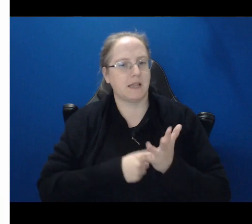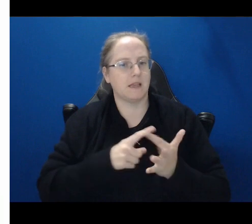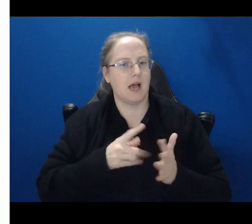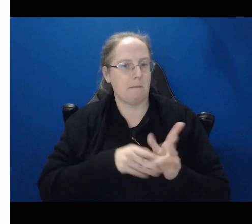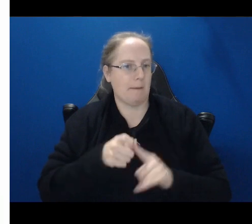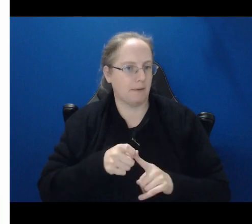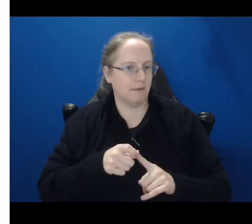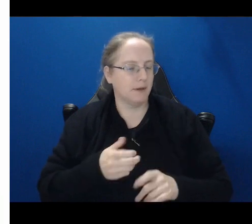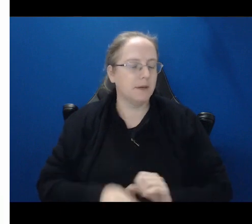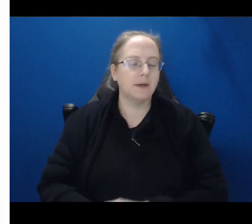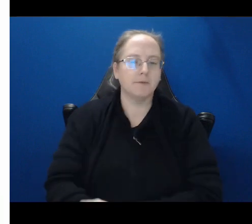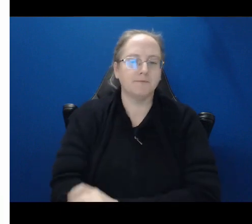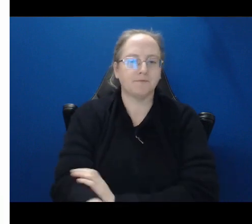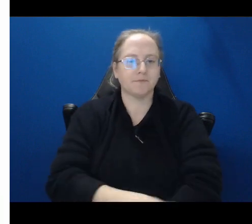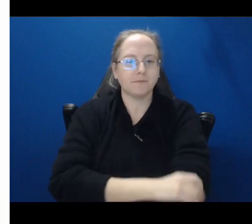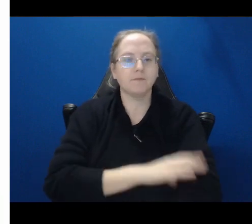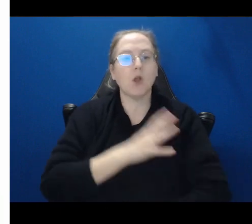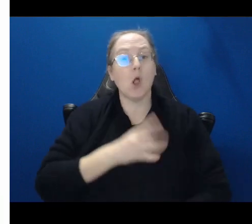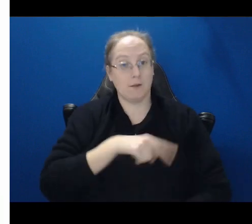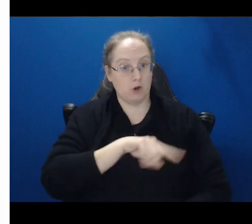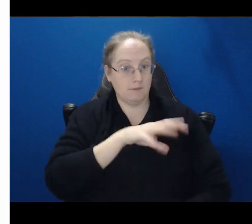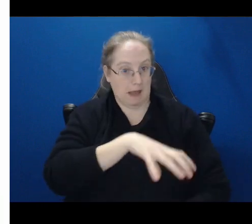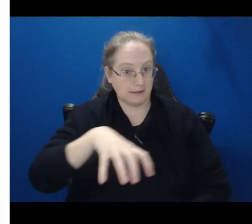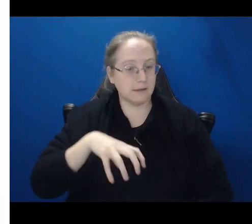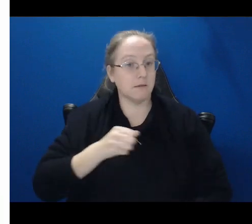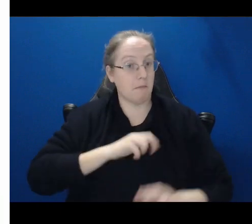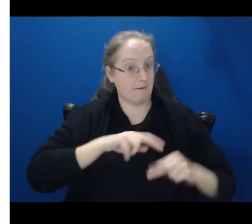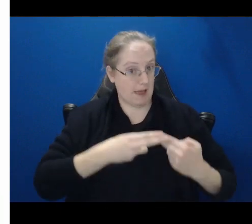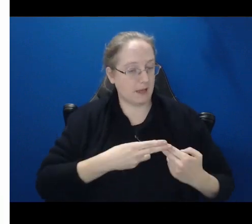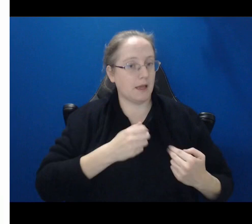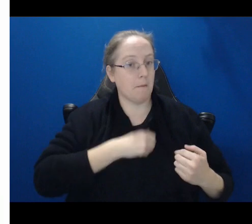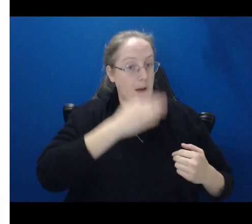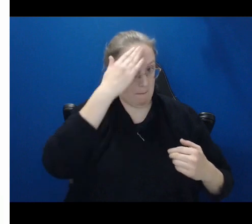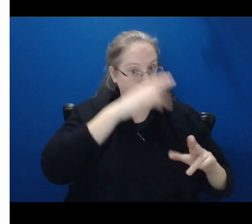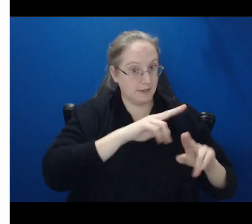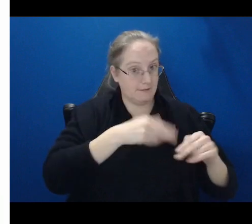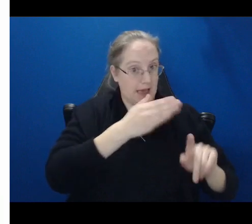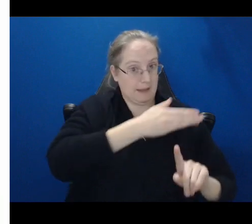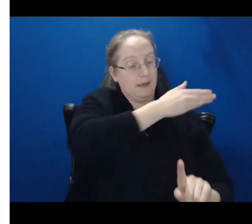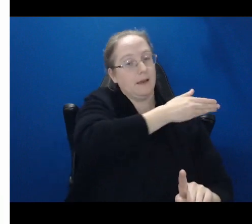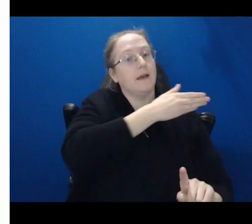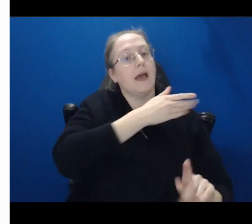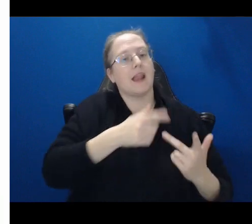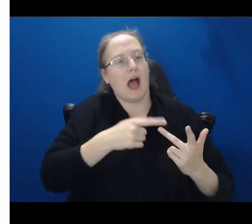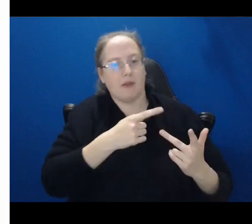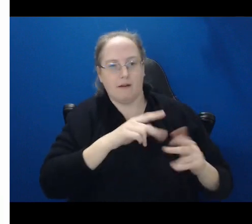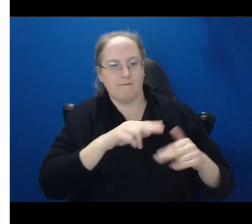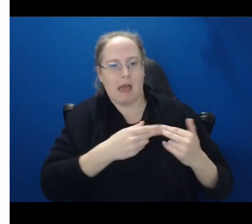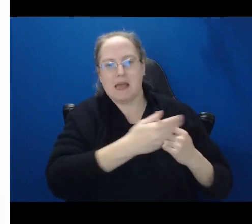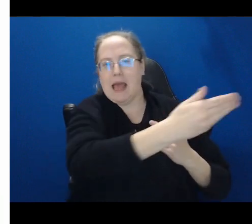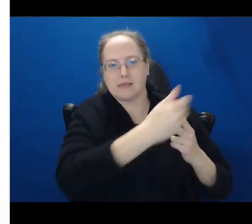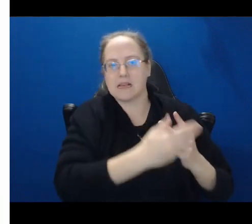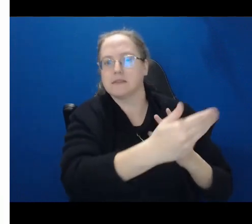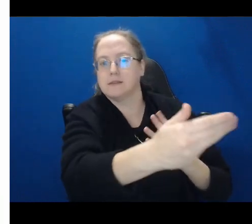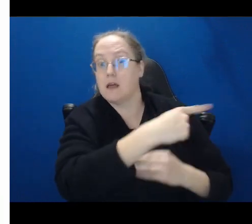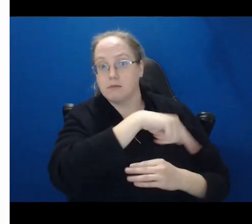my matrilineal and sort of other ancestors have worked on those properties,